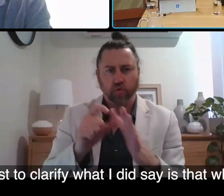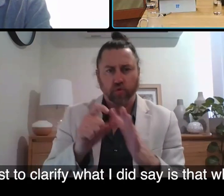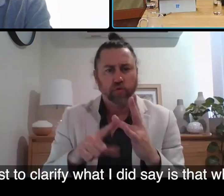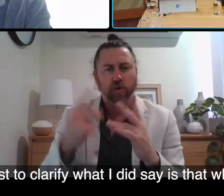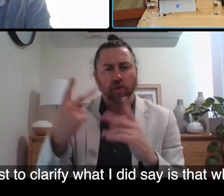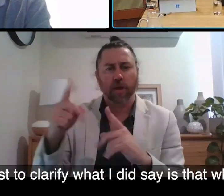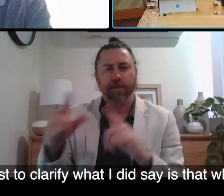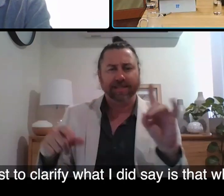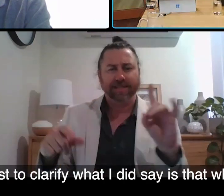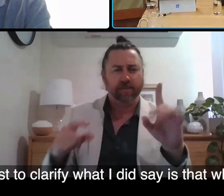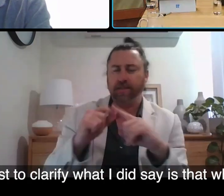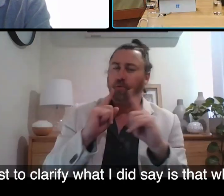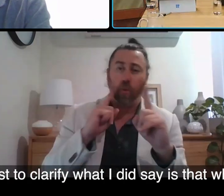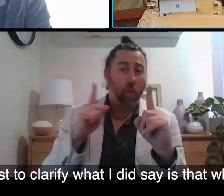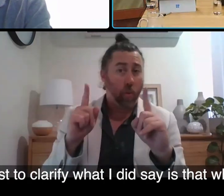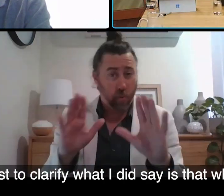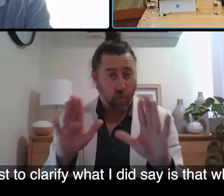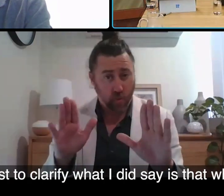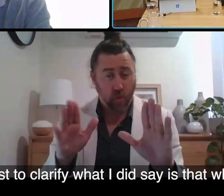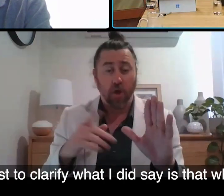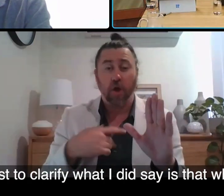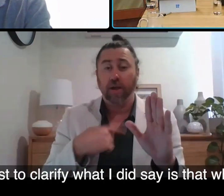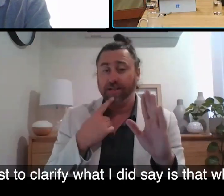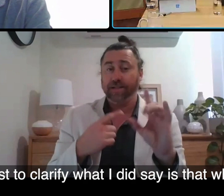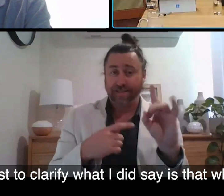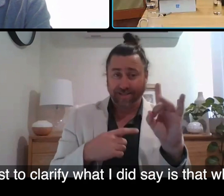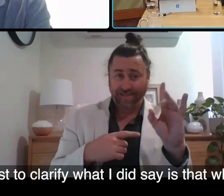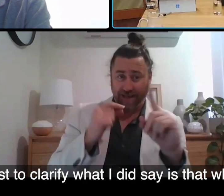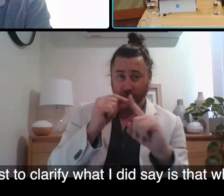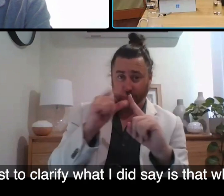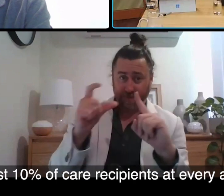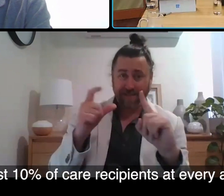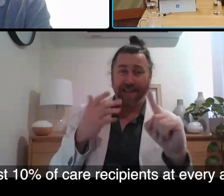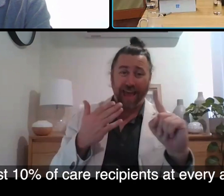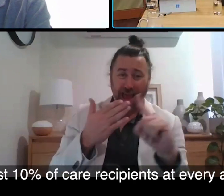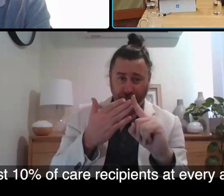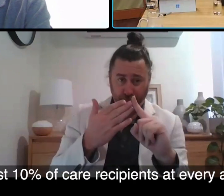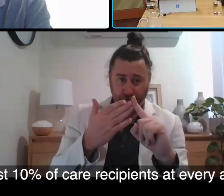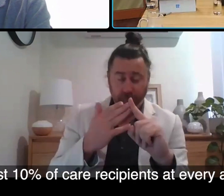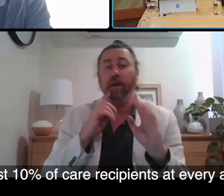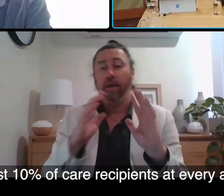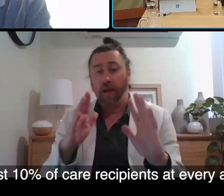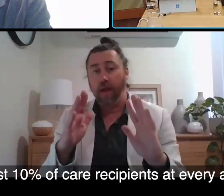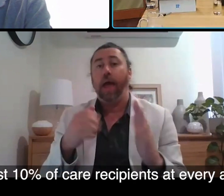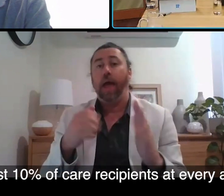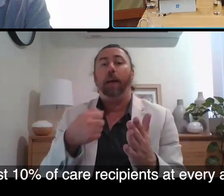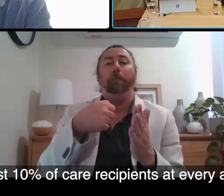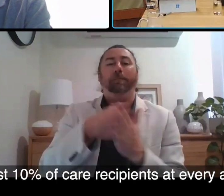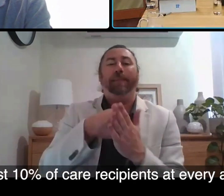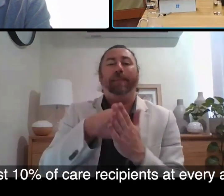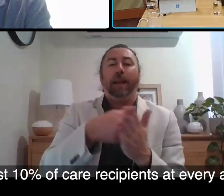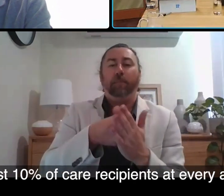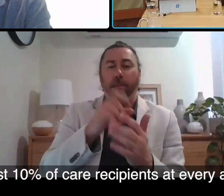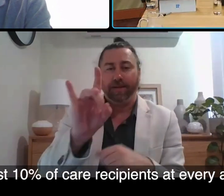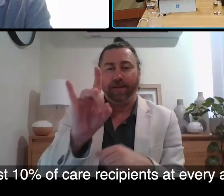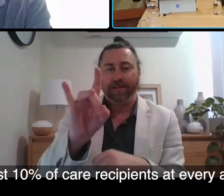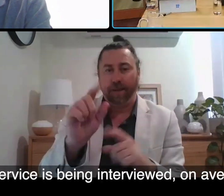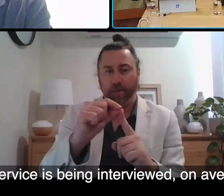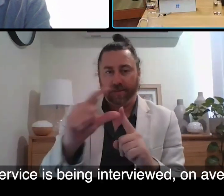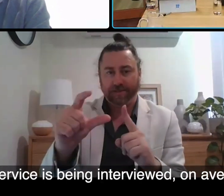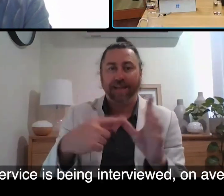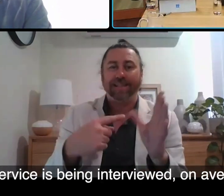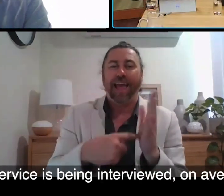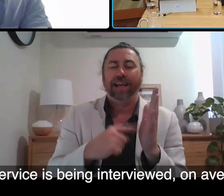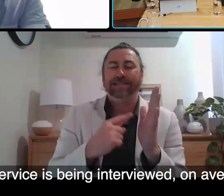to clarify, what I did say is that whilst at least 10% of care recipients at